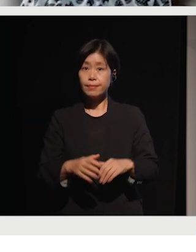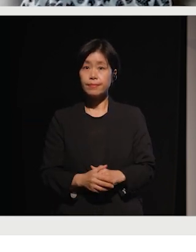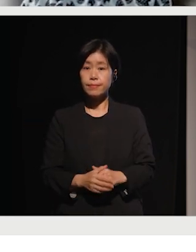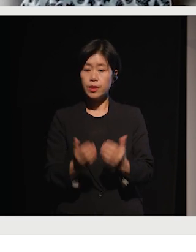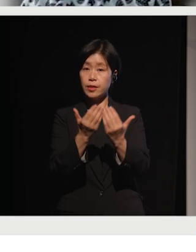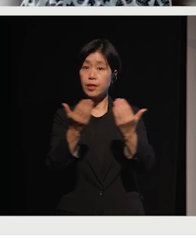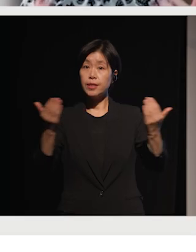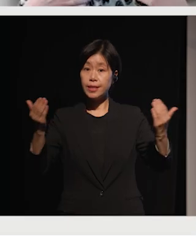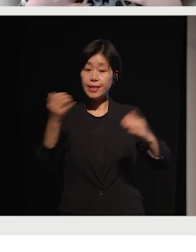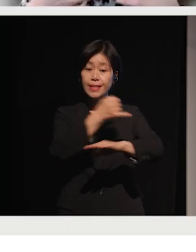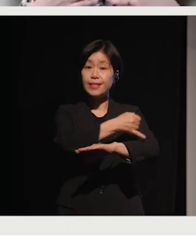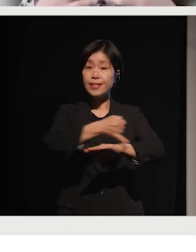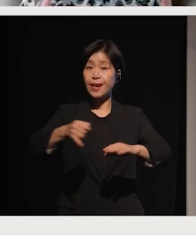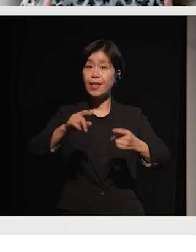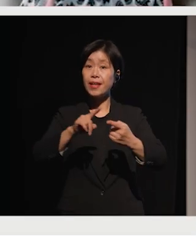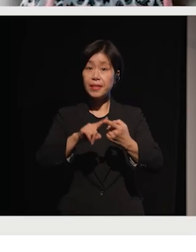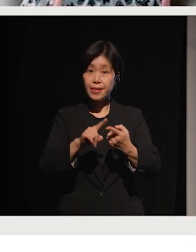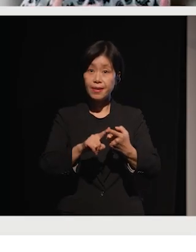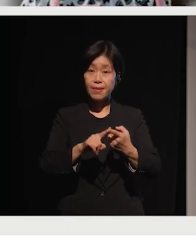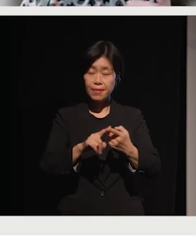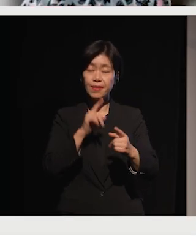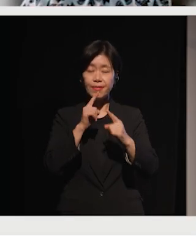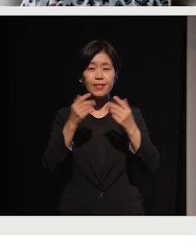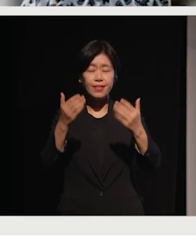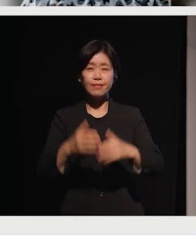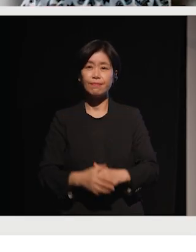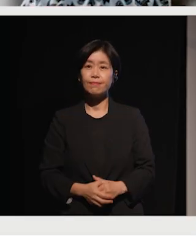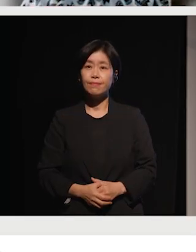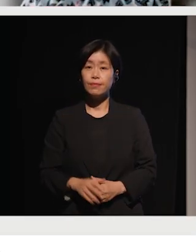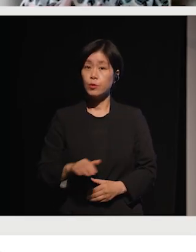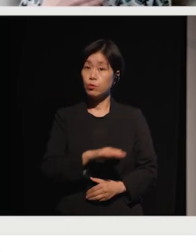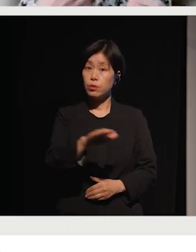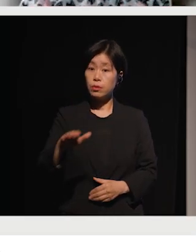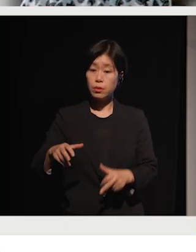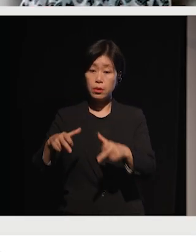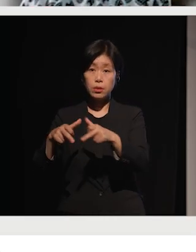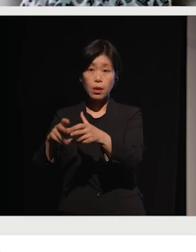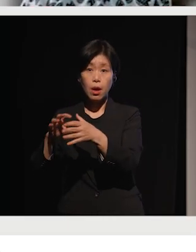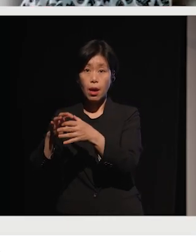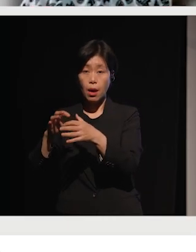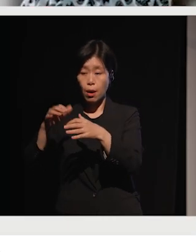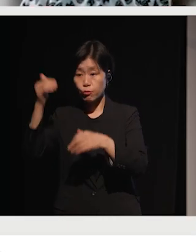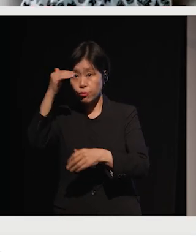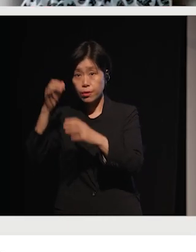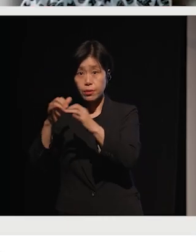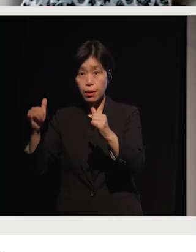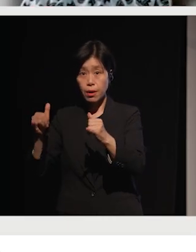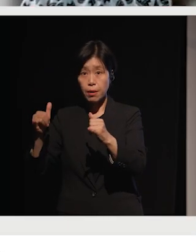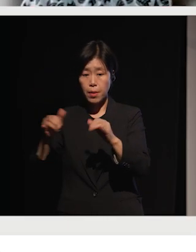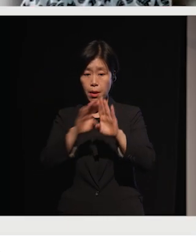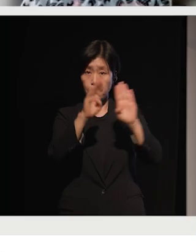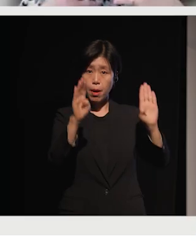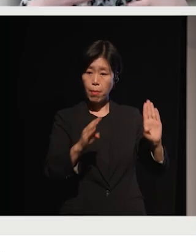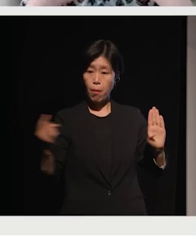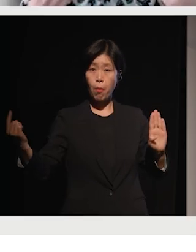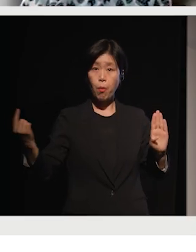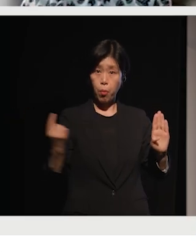with disabilities to be able to come into any of our museums any day of the year that we're open and be able